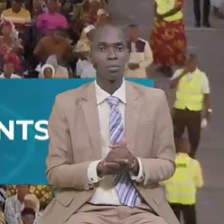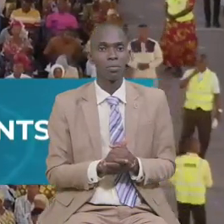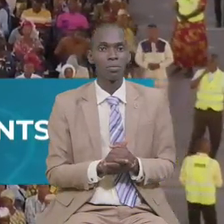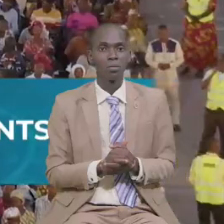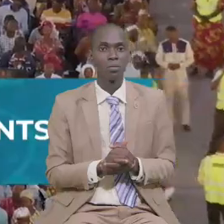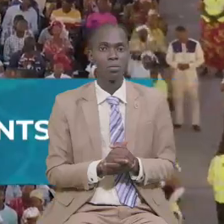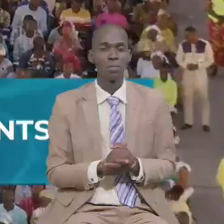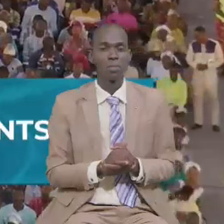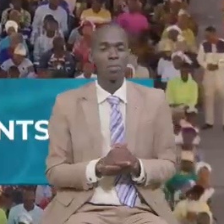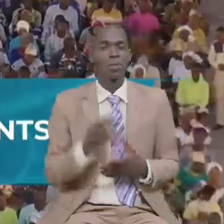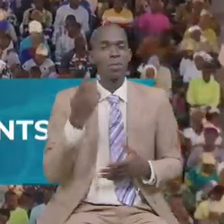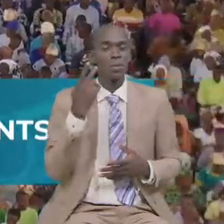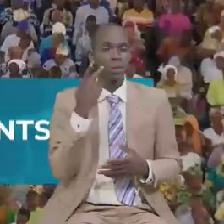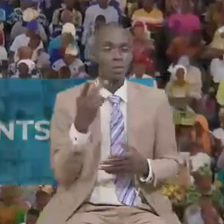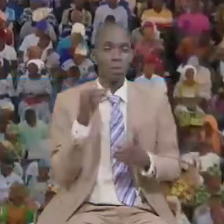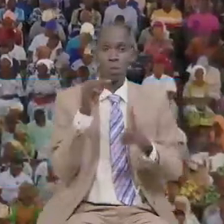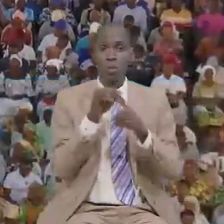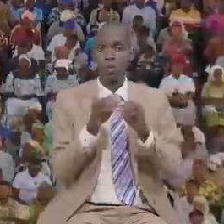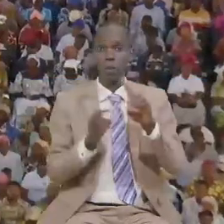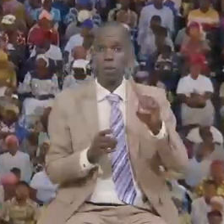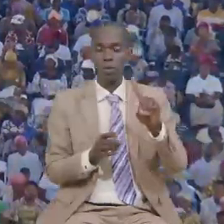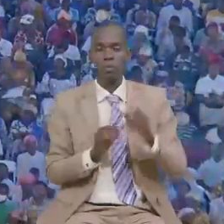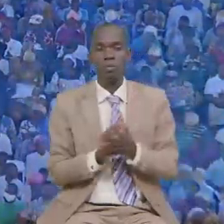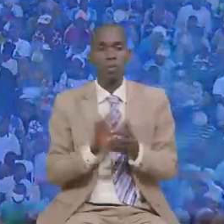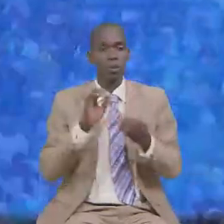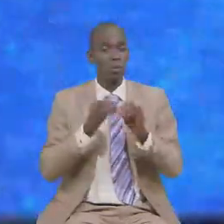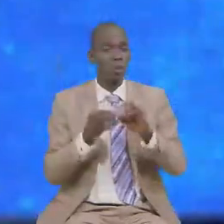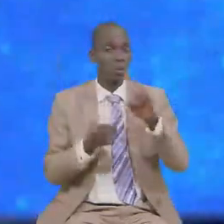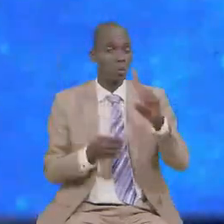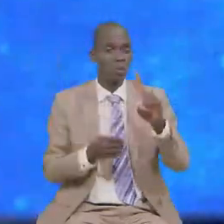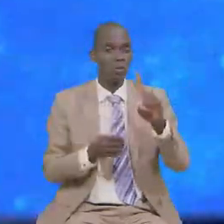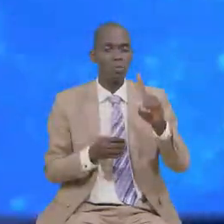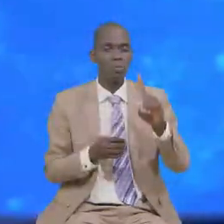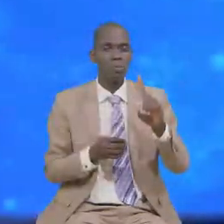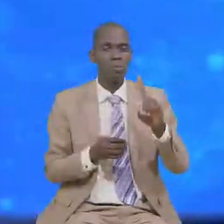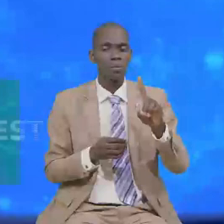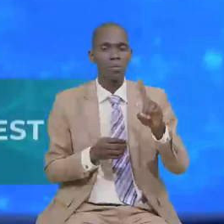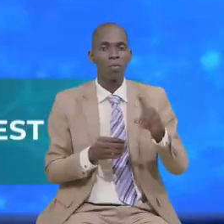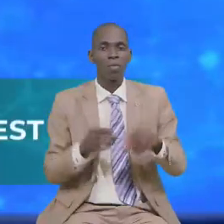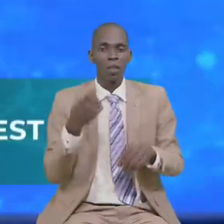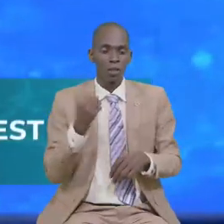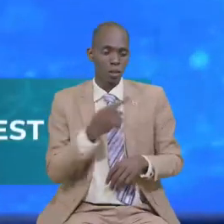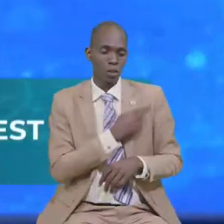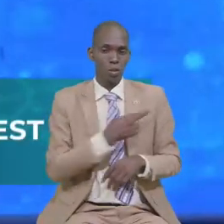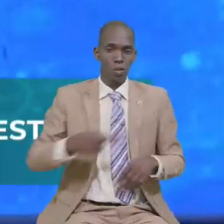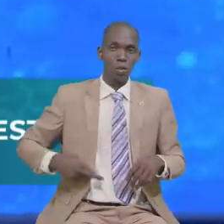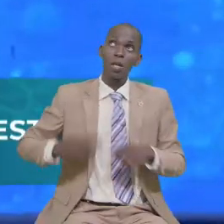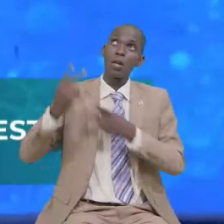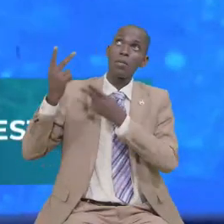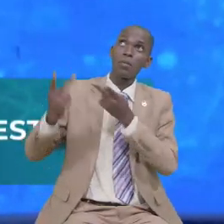We're looking at number one. Number one, we're looking at the royal visit that